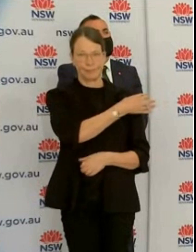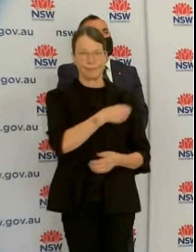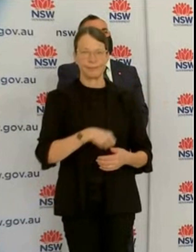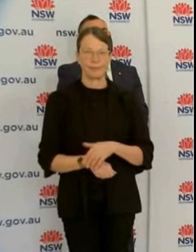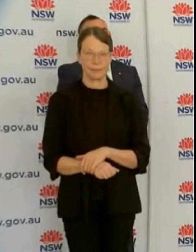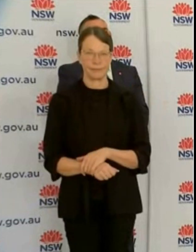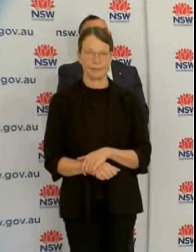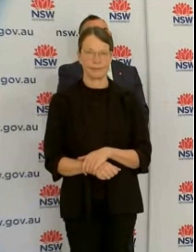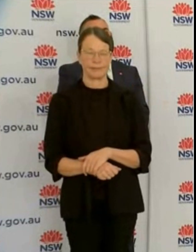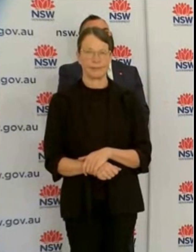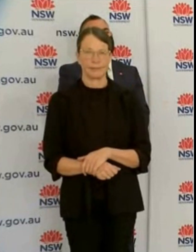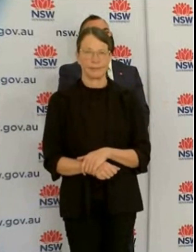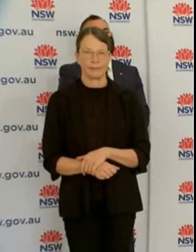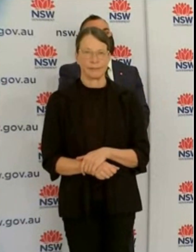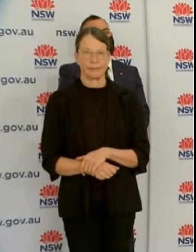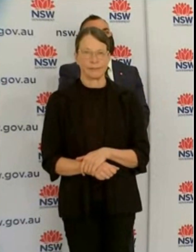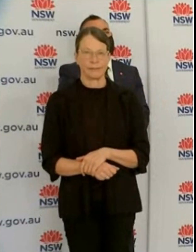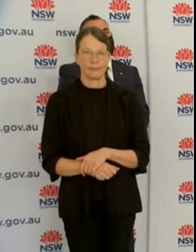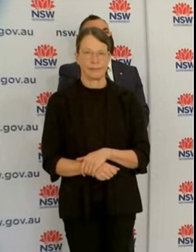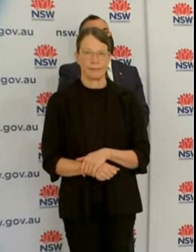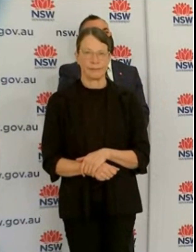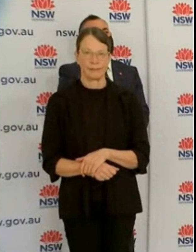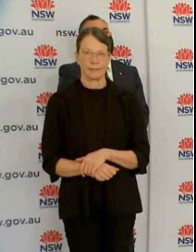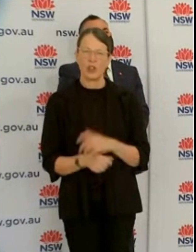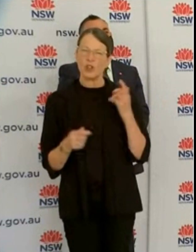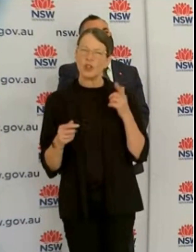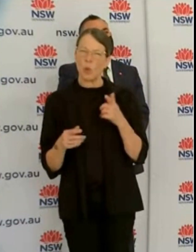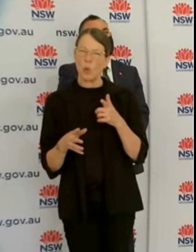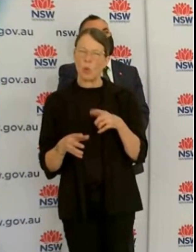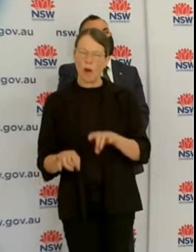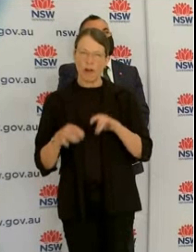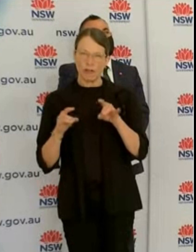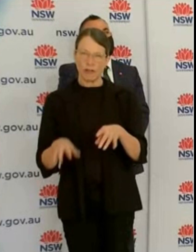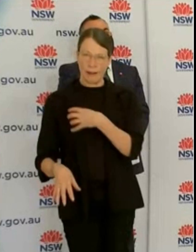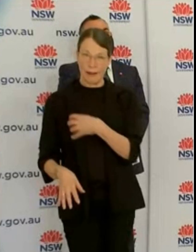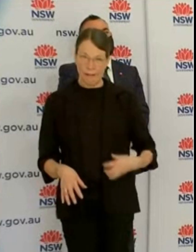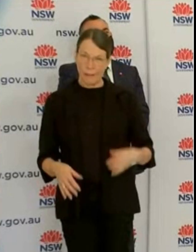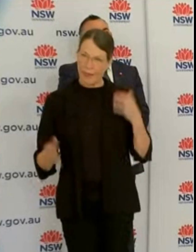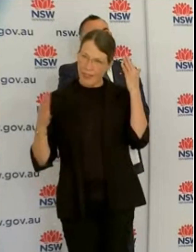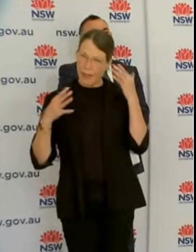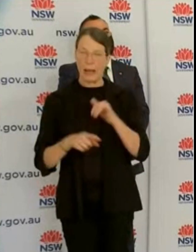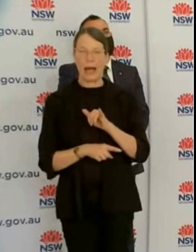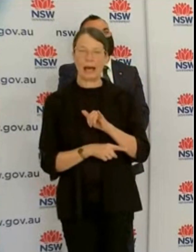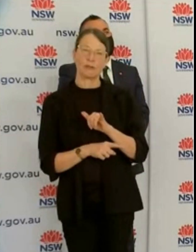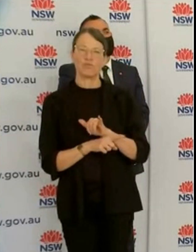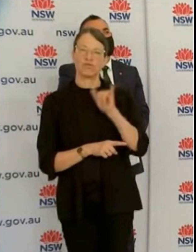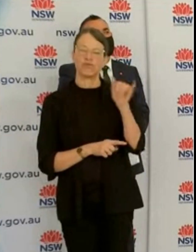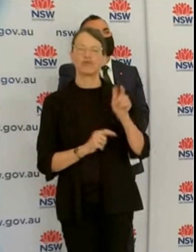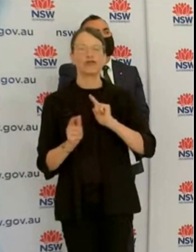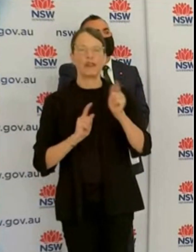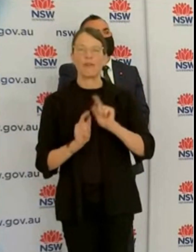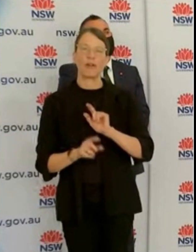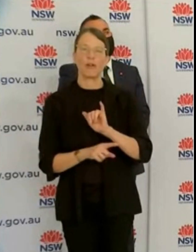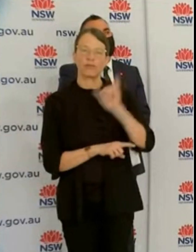October. But a lot of people are, seeking something a little closer to home and still wondering about domestic borders. I know maybe, WA